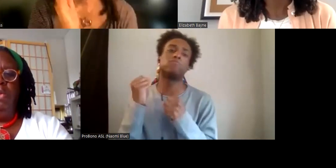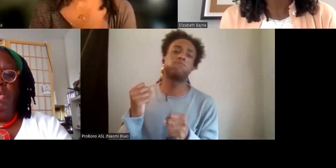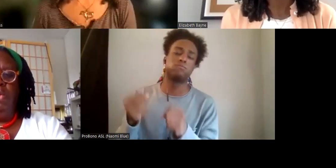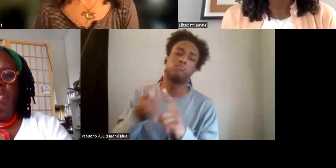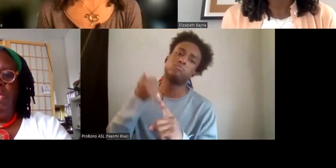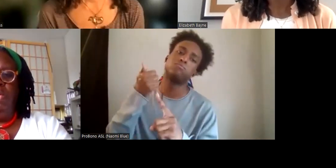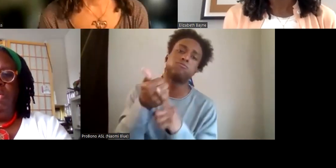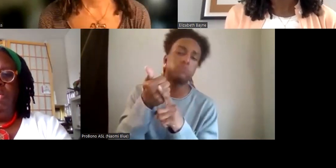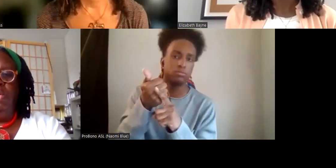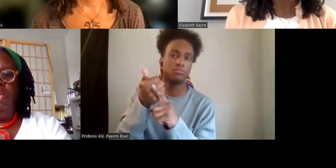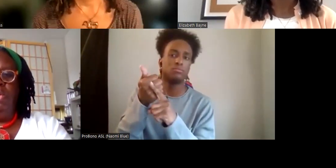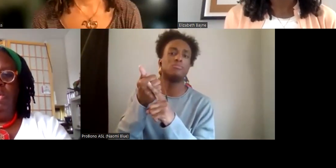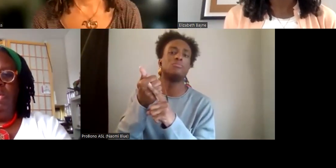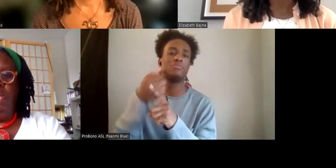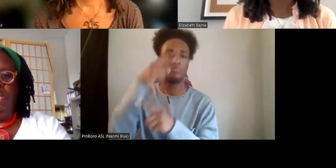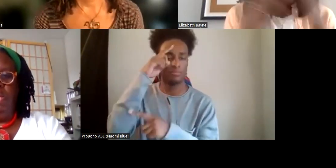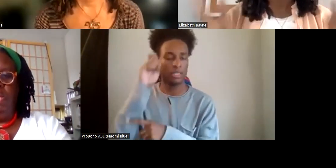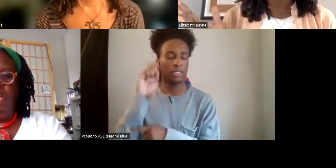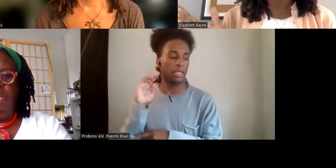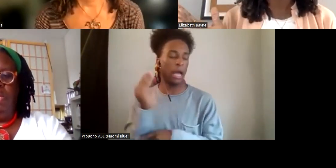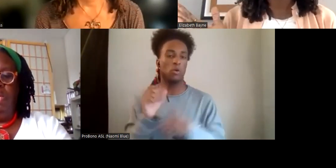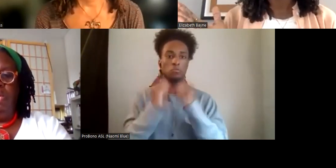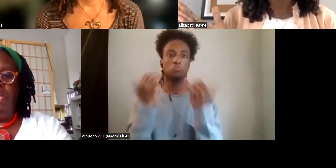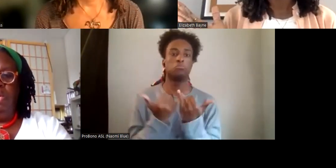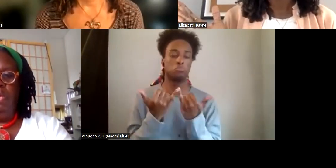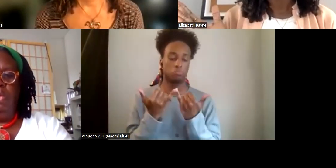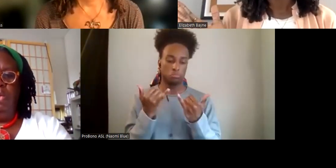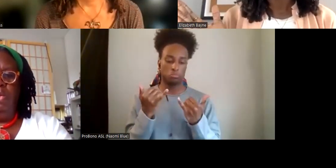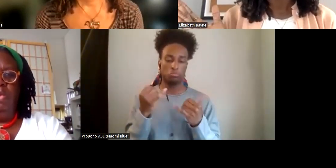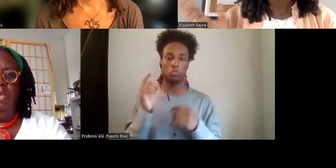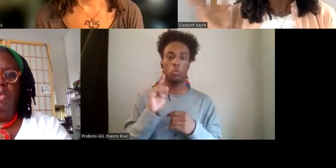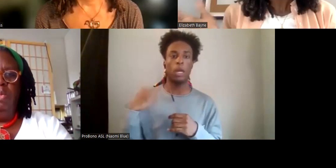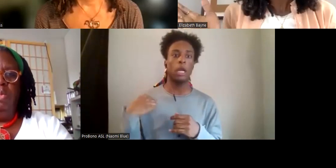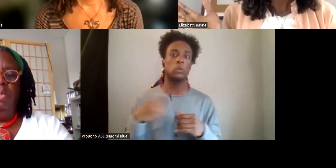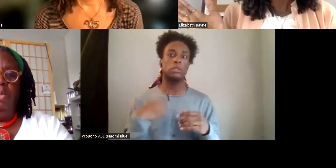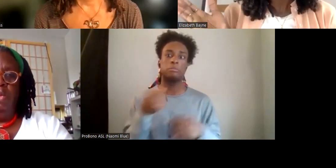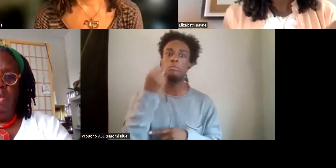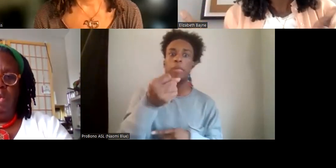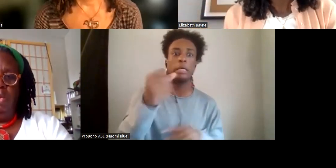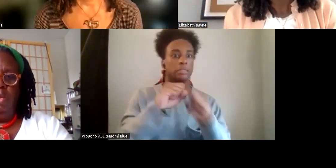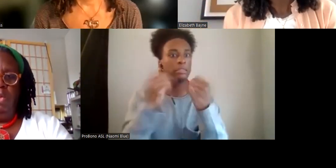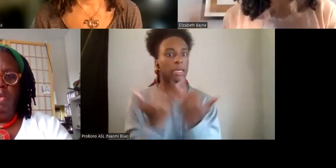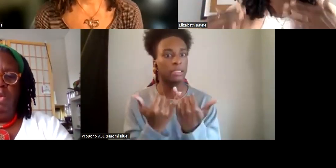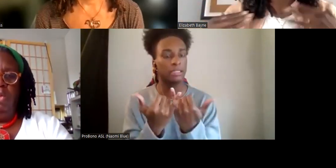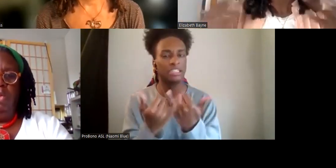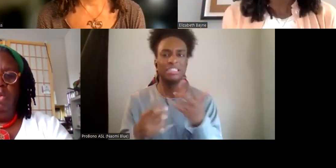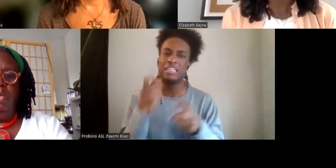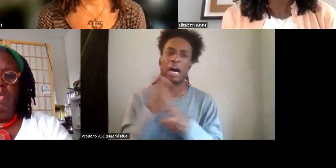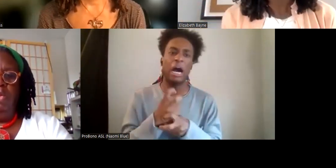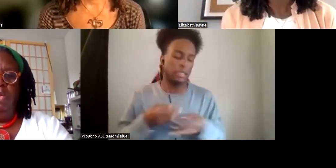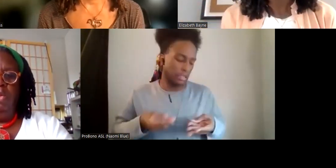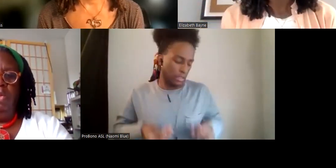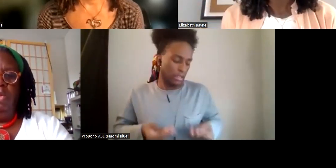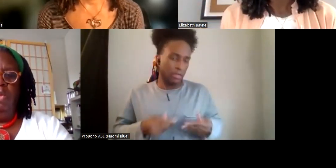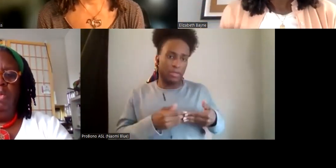in this society. And just the idea that it's hard to nurse your baby, but that we're